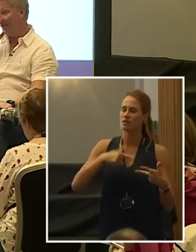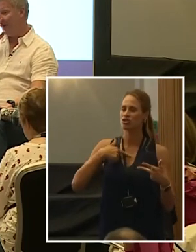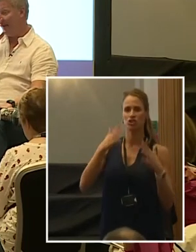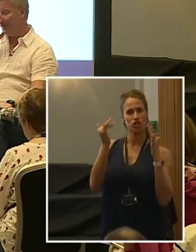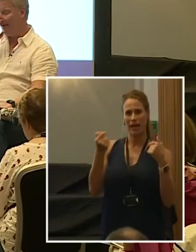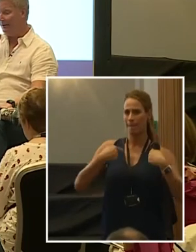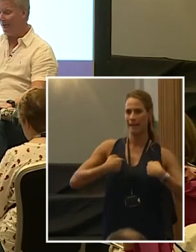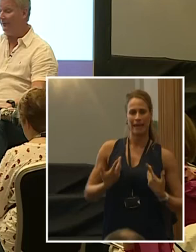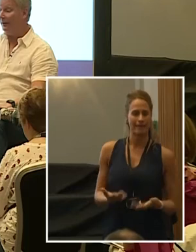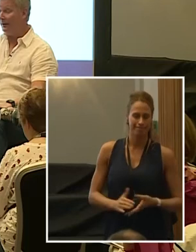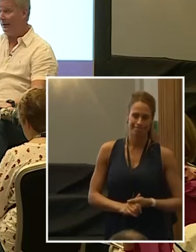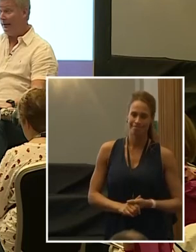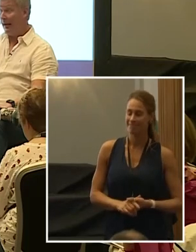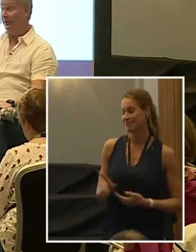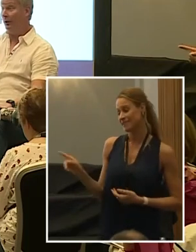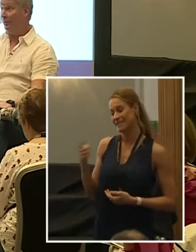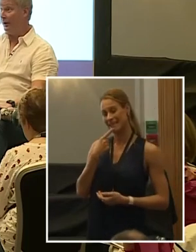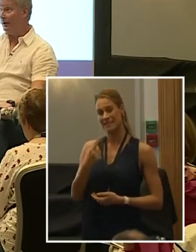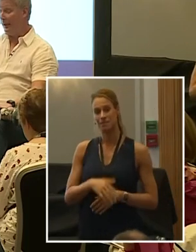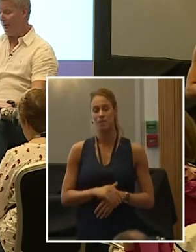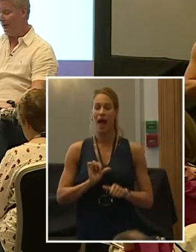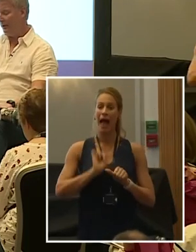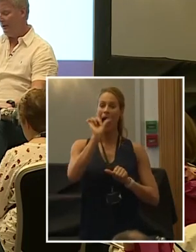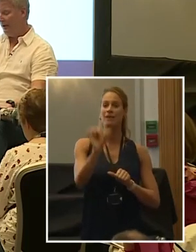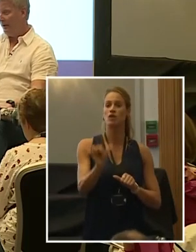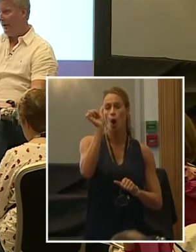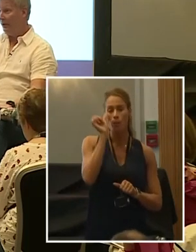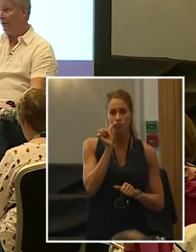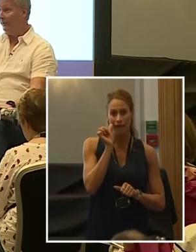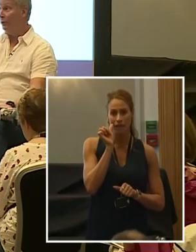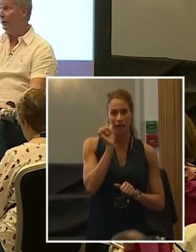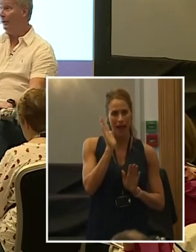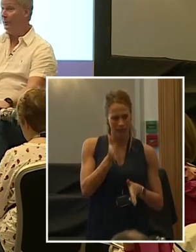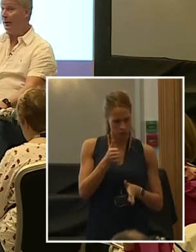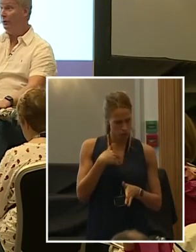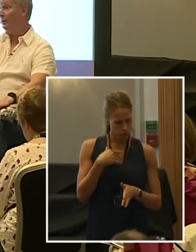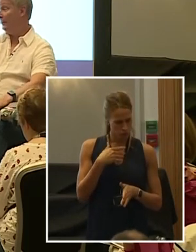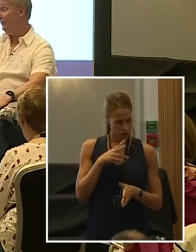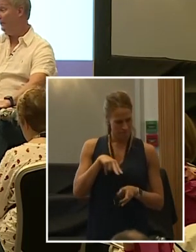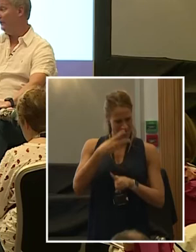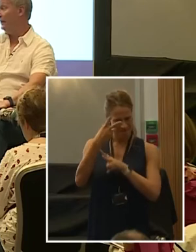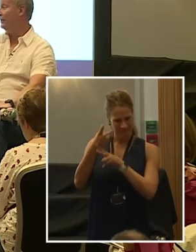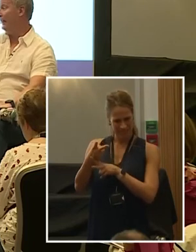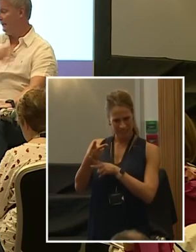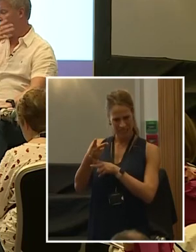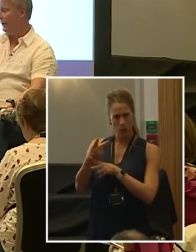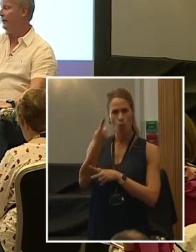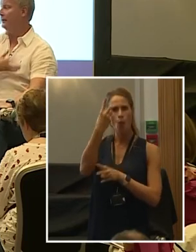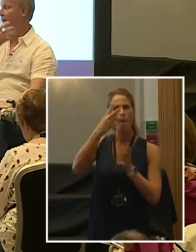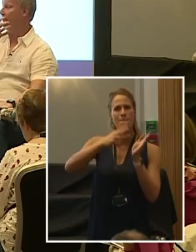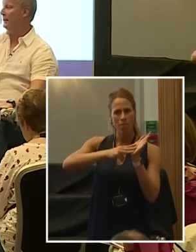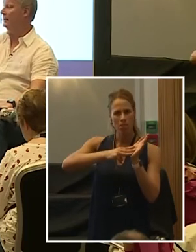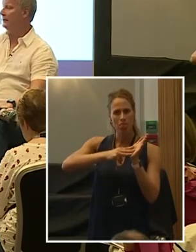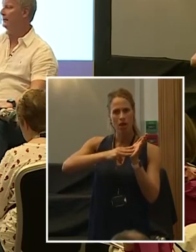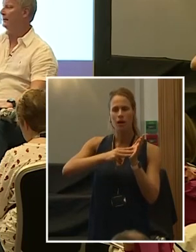And as Matias mentioned, so after the operation, I had to go in four times within a 2 week period just to get those checks